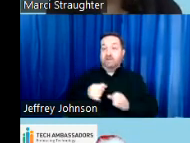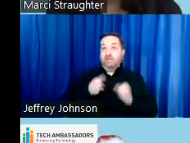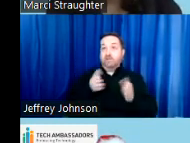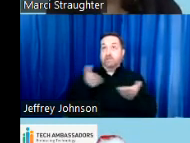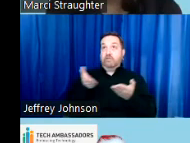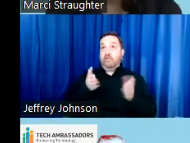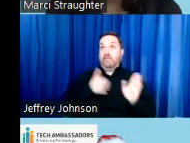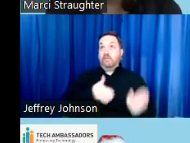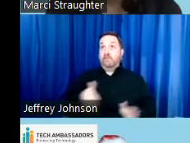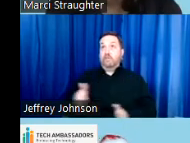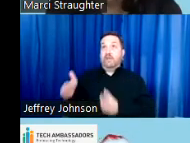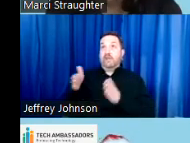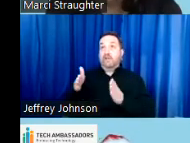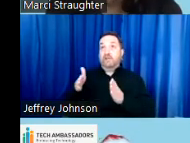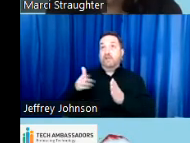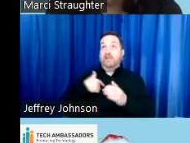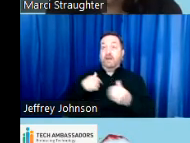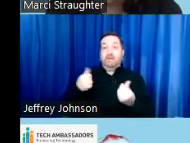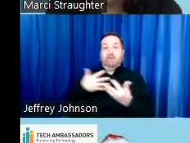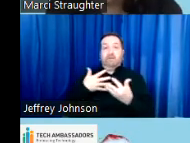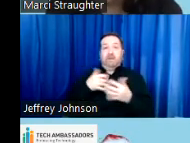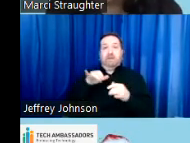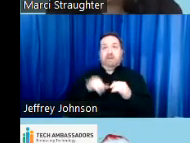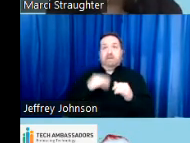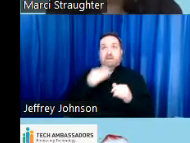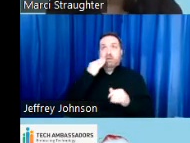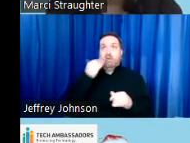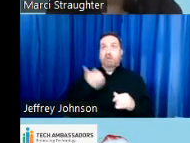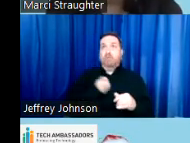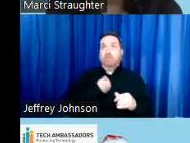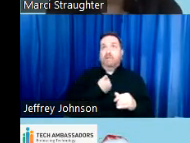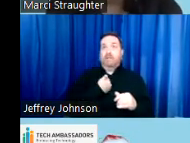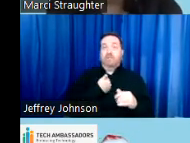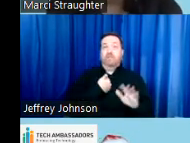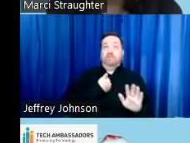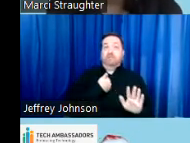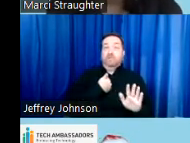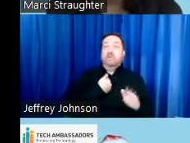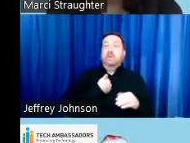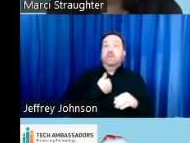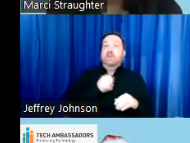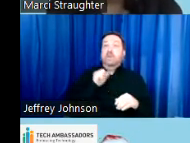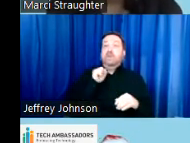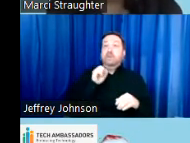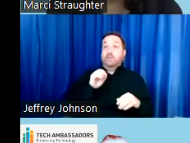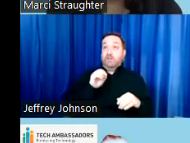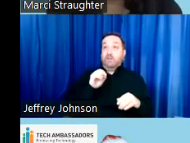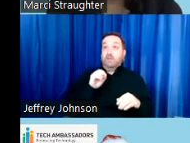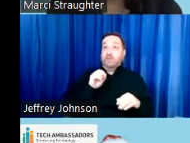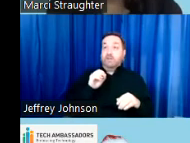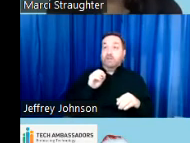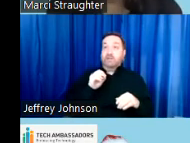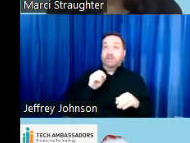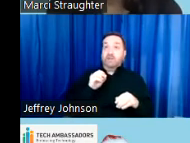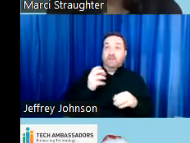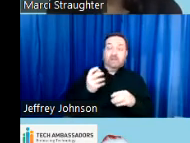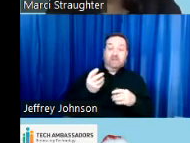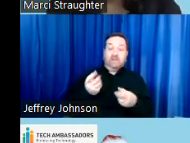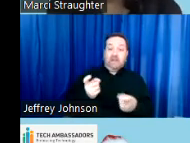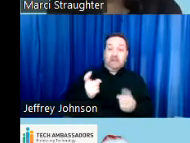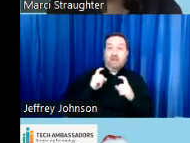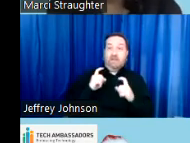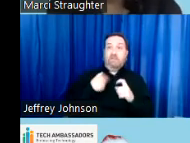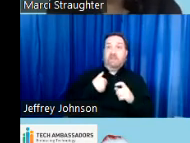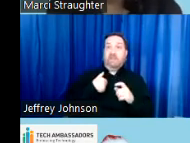I was scared to stay home by myself. And so they got me a Ring doorbell with